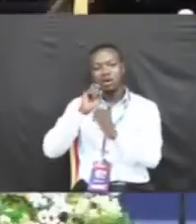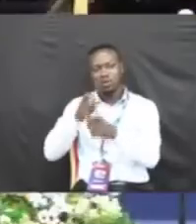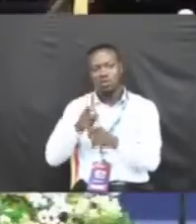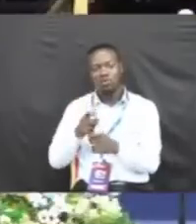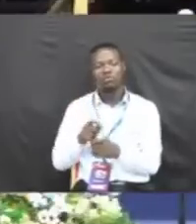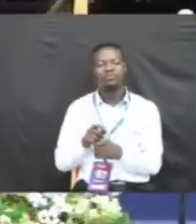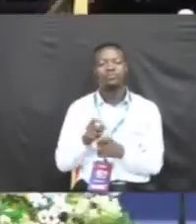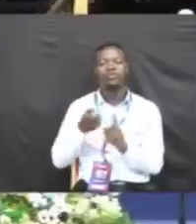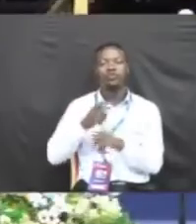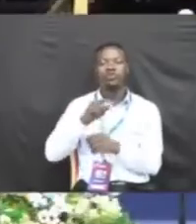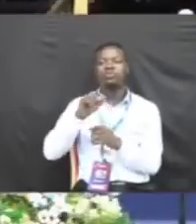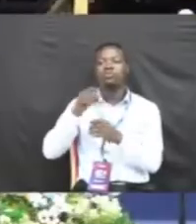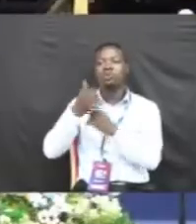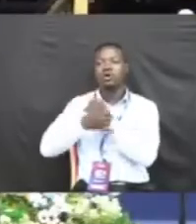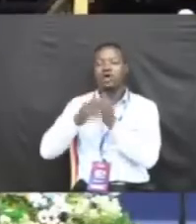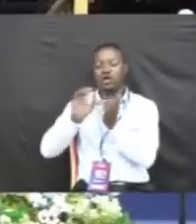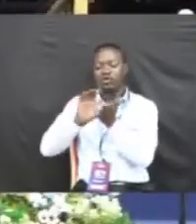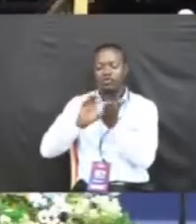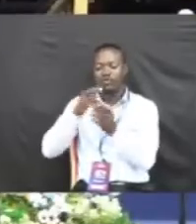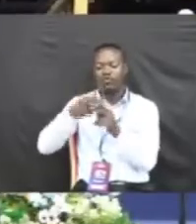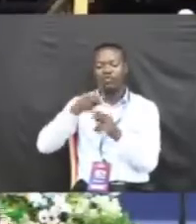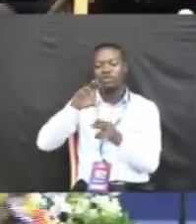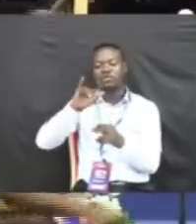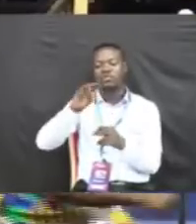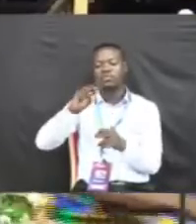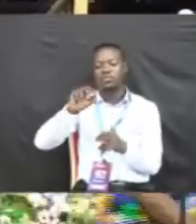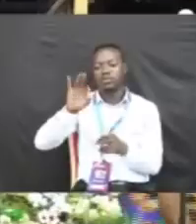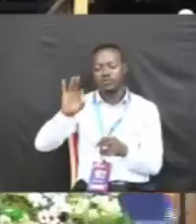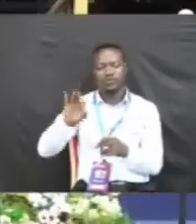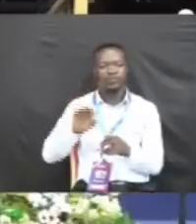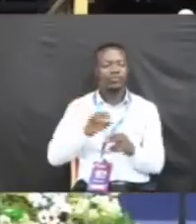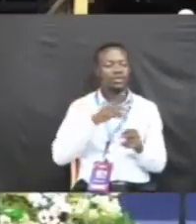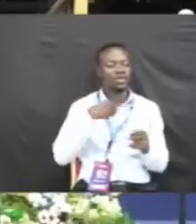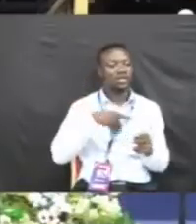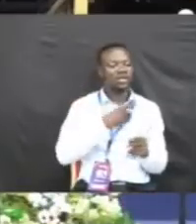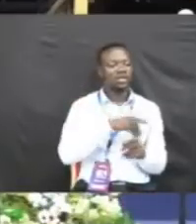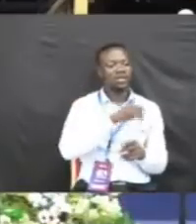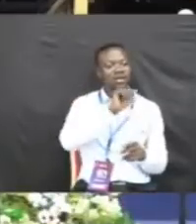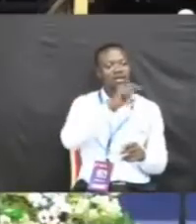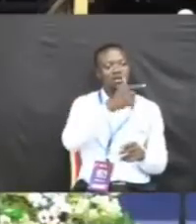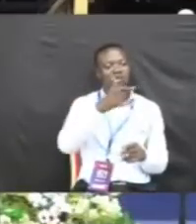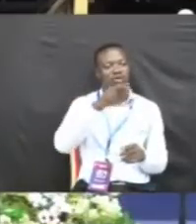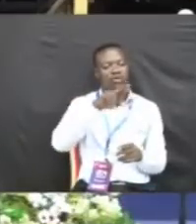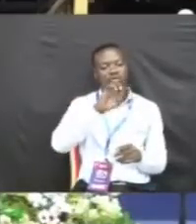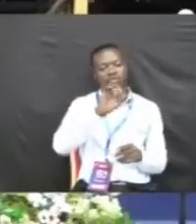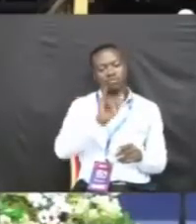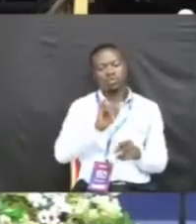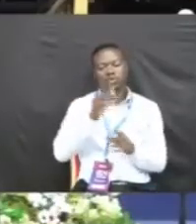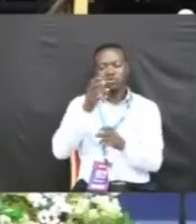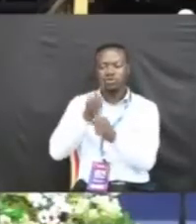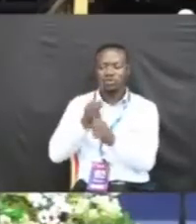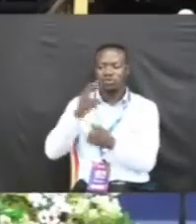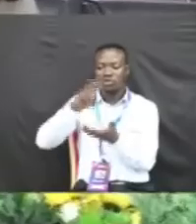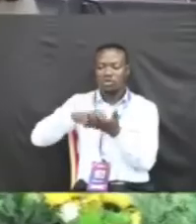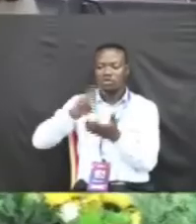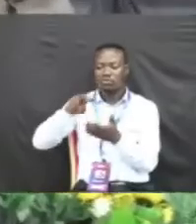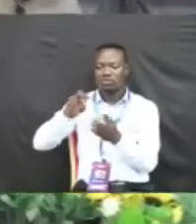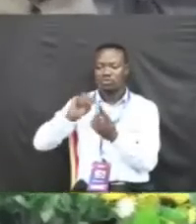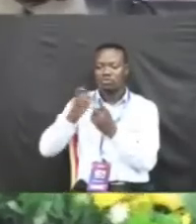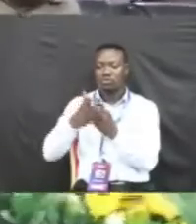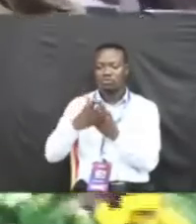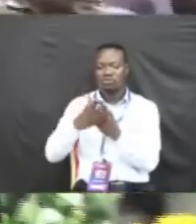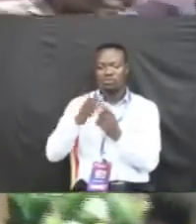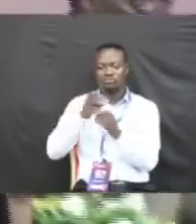Daknas Janet Agri of Swami received a 2022 social impact